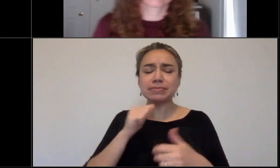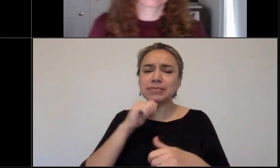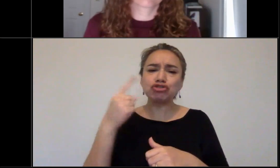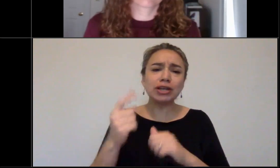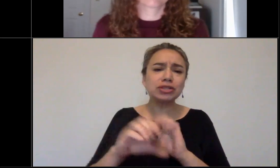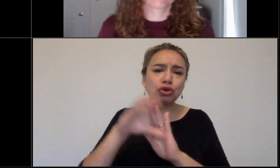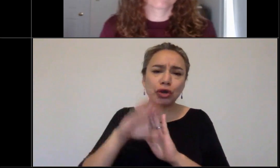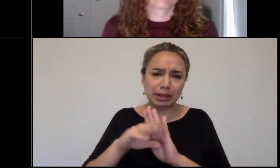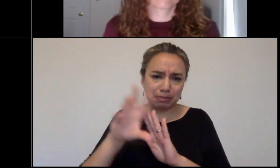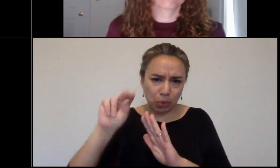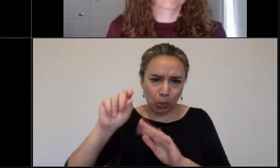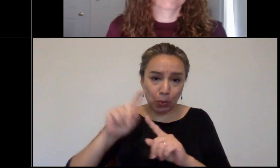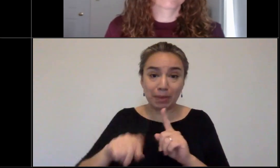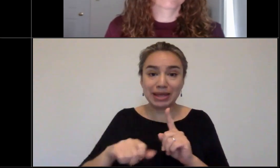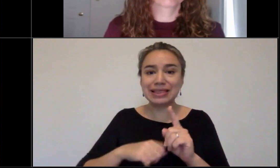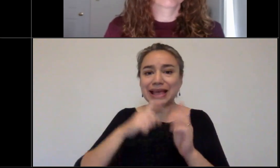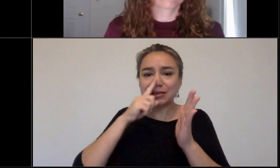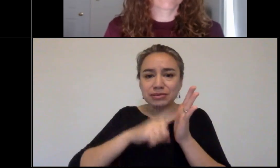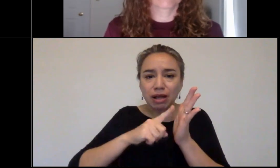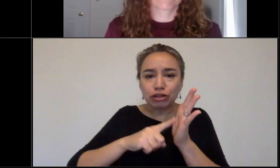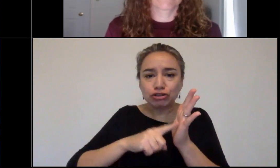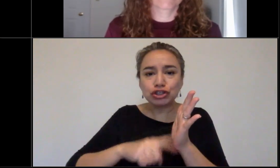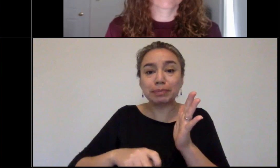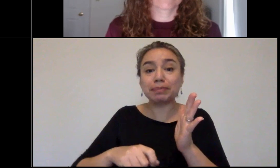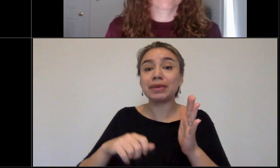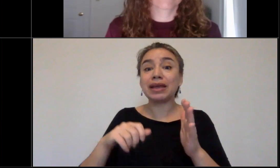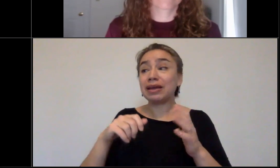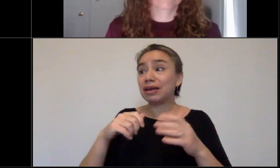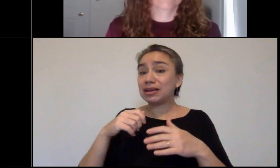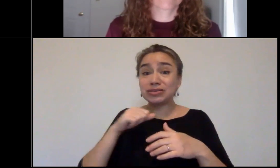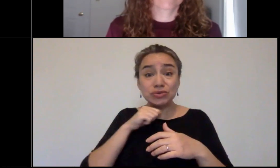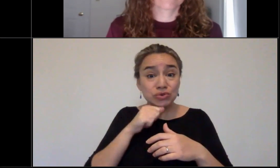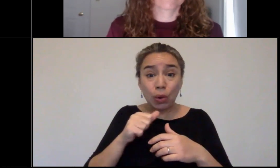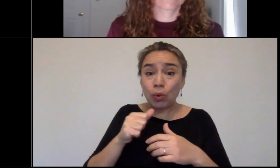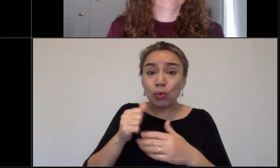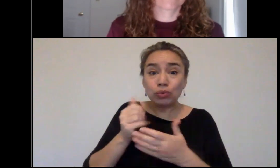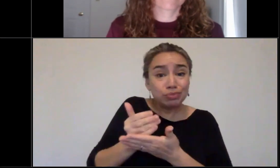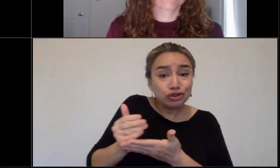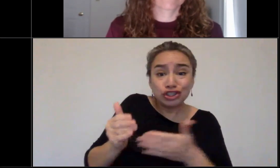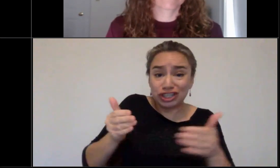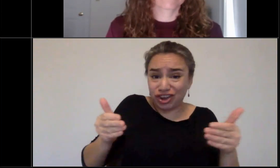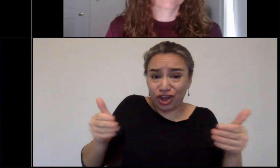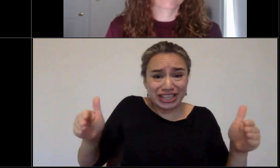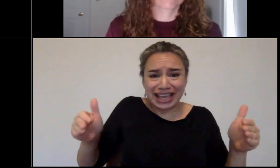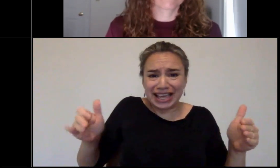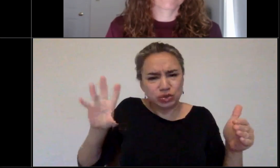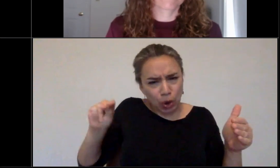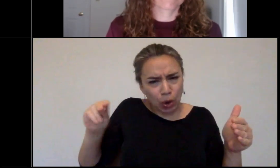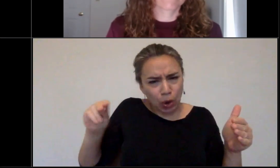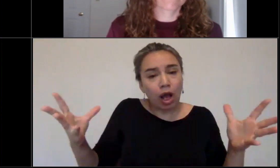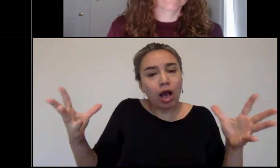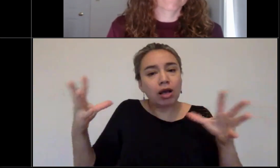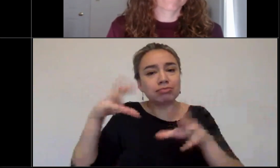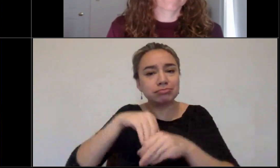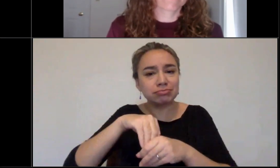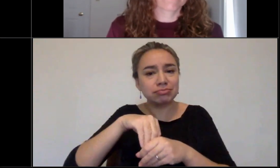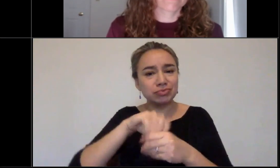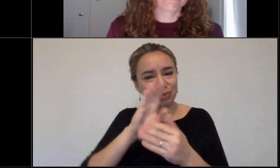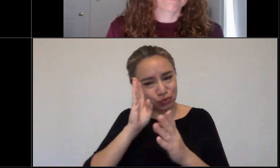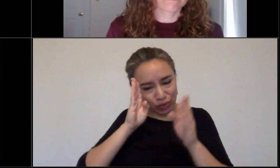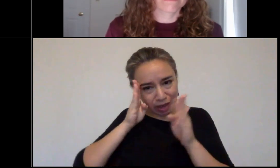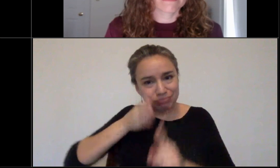our scholarship, deperipheralize this type of work, because it isn't. Right. And that requires a broader social